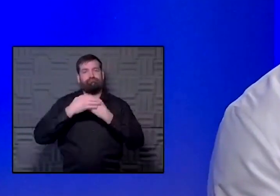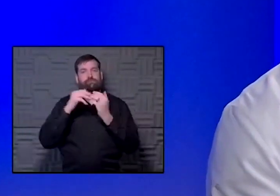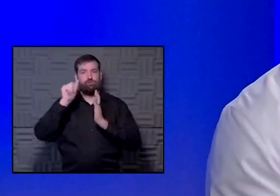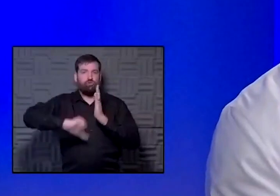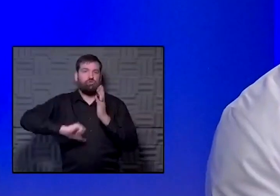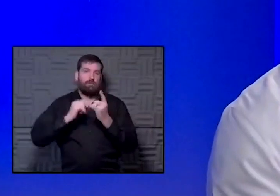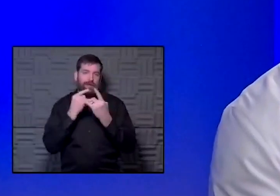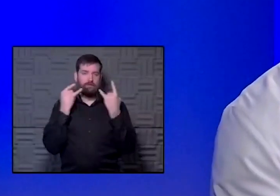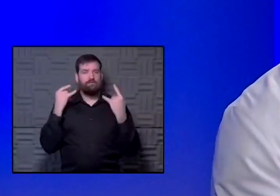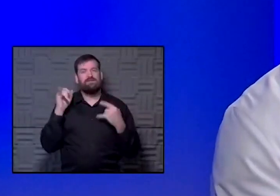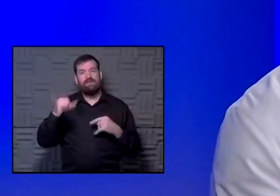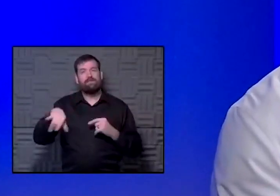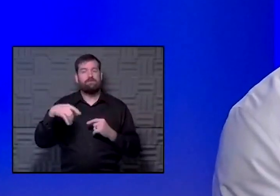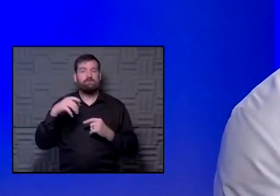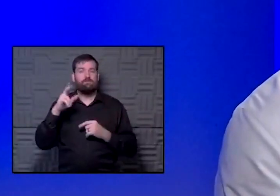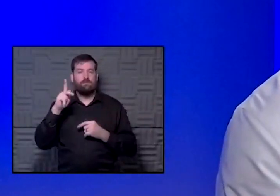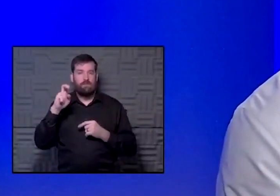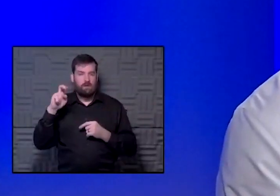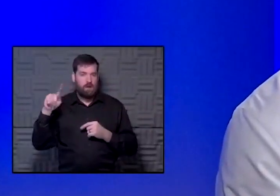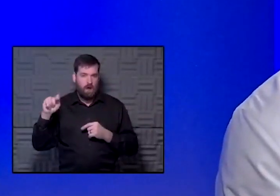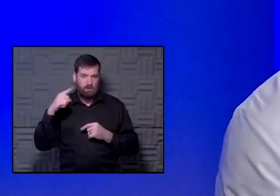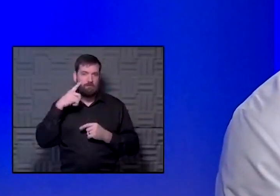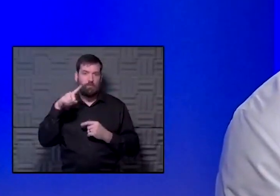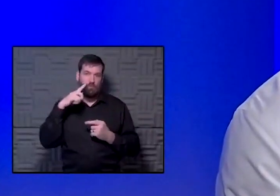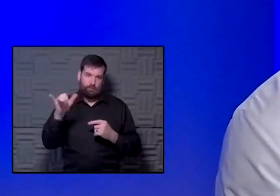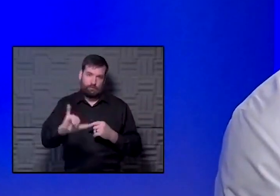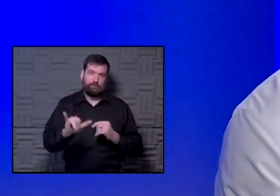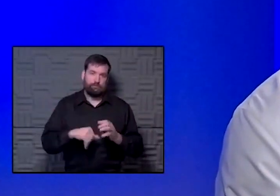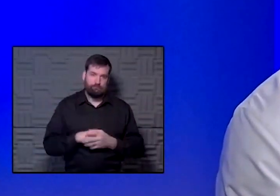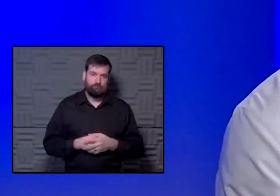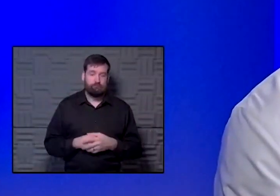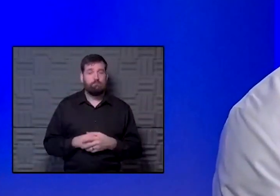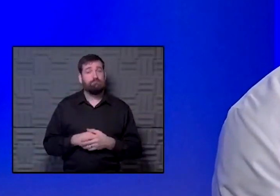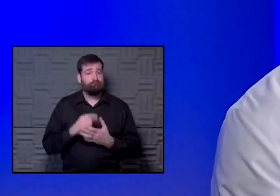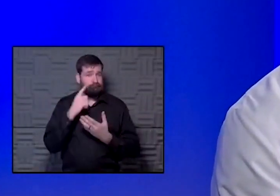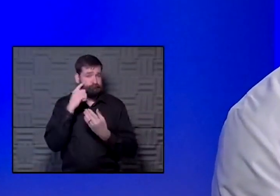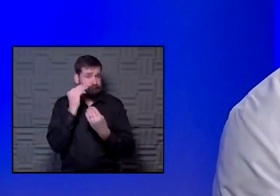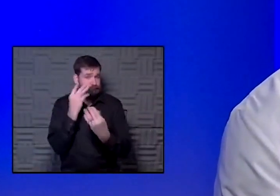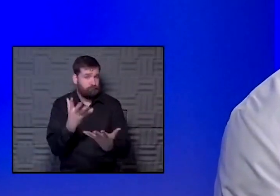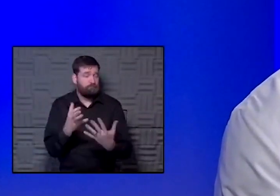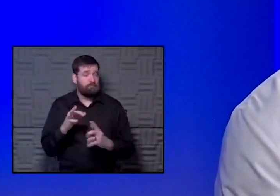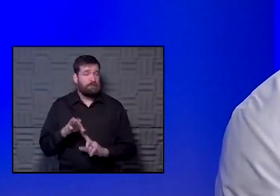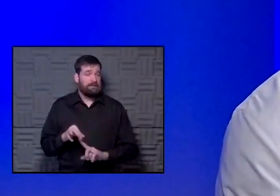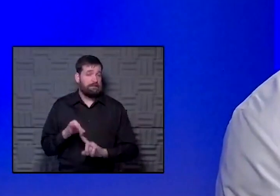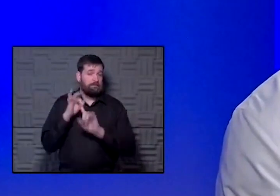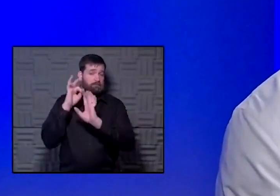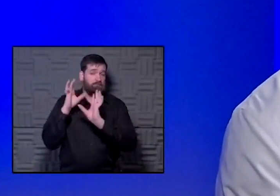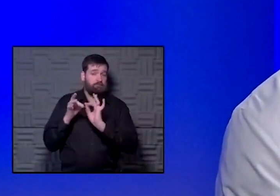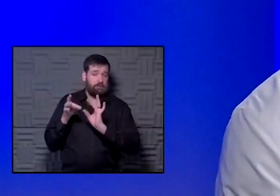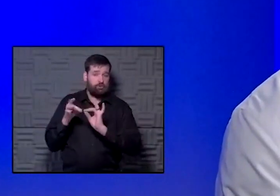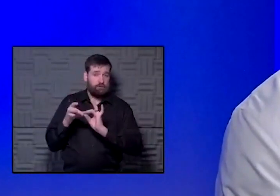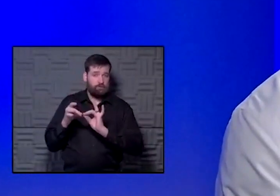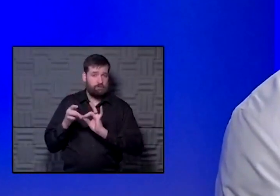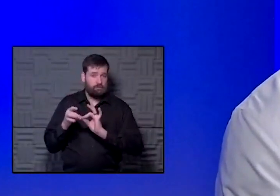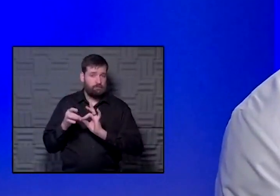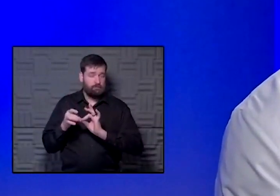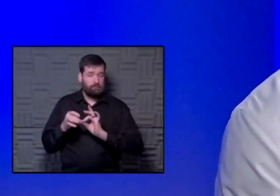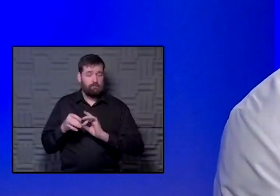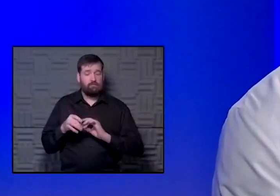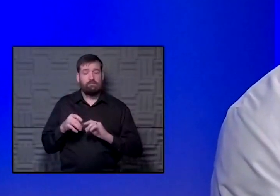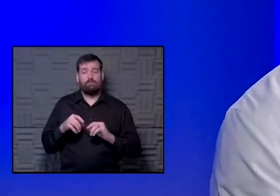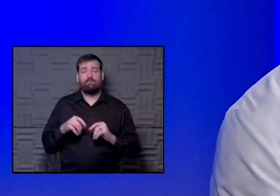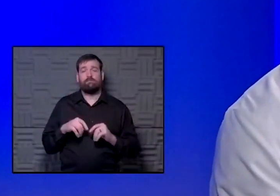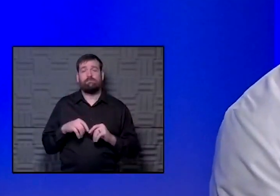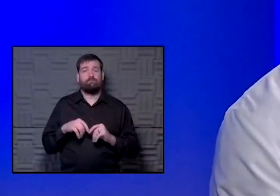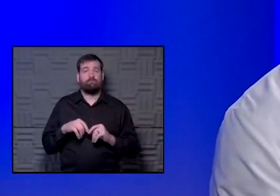knots around the ear loops do as well. It should be noted the caveats that the authors mentioned in the article as